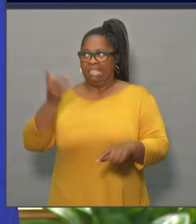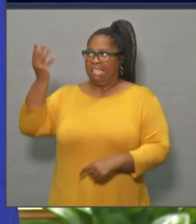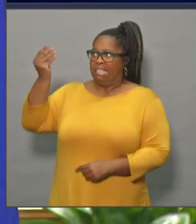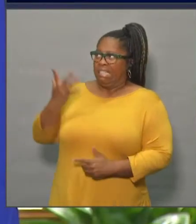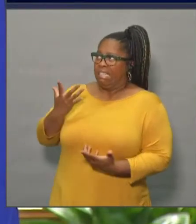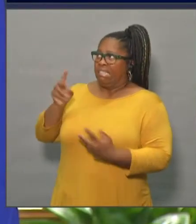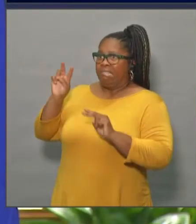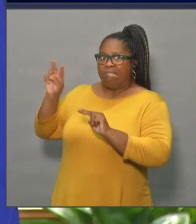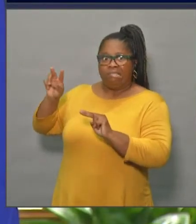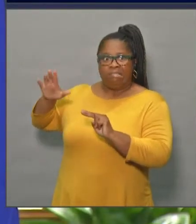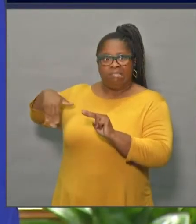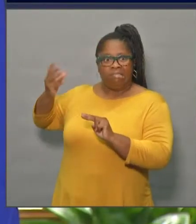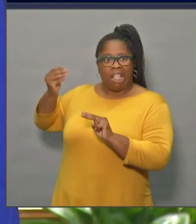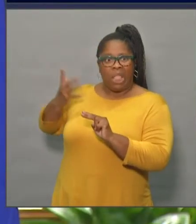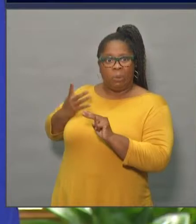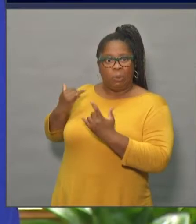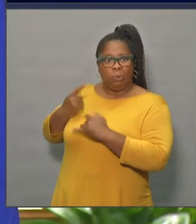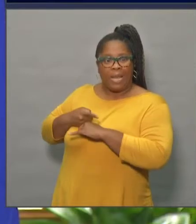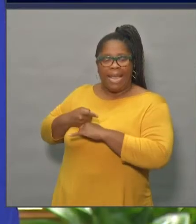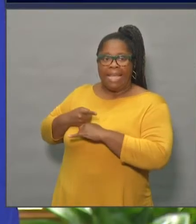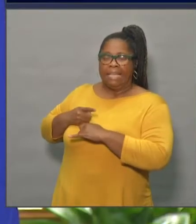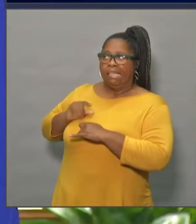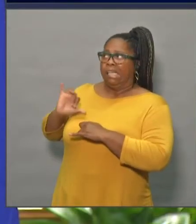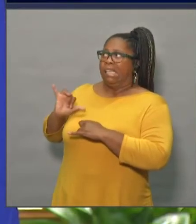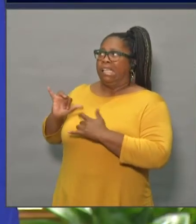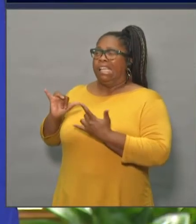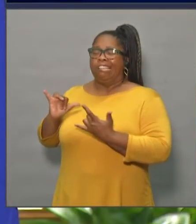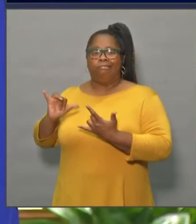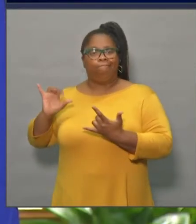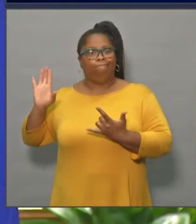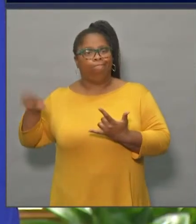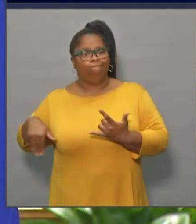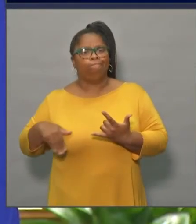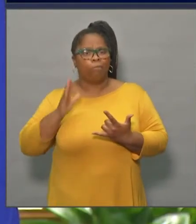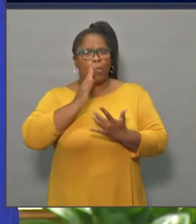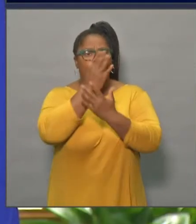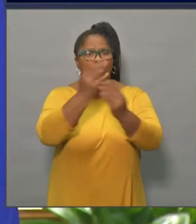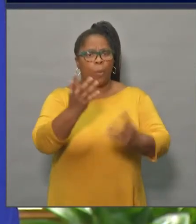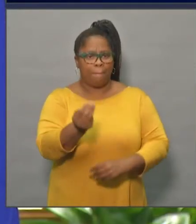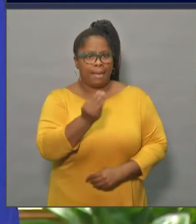but we will update everyone again on Monday. There are